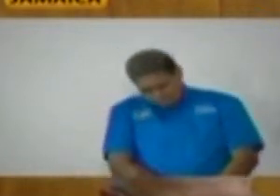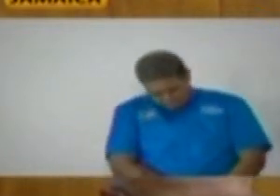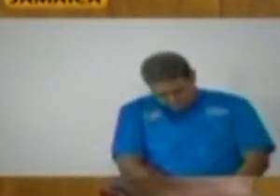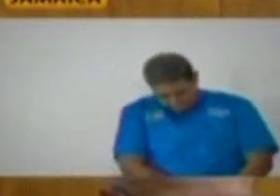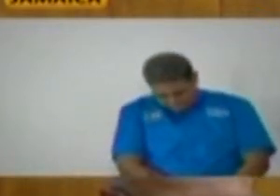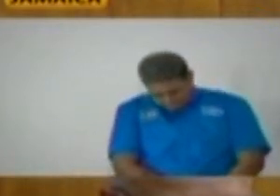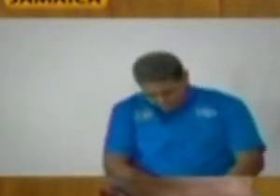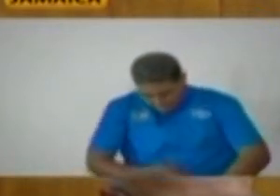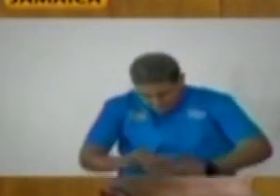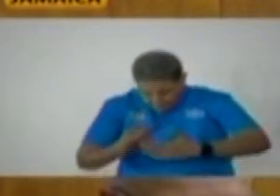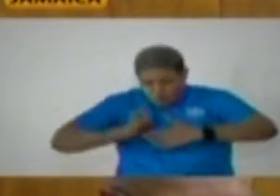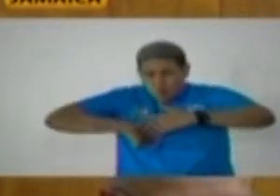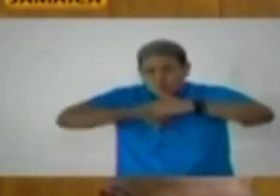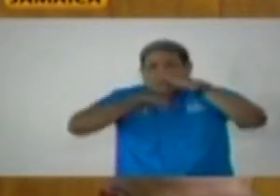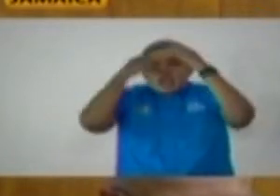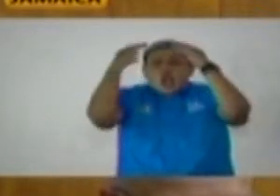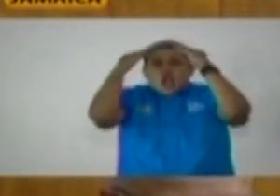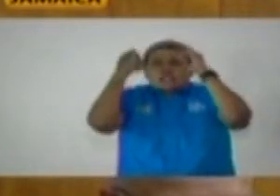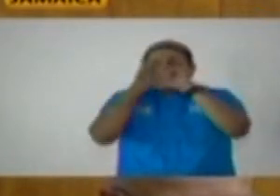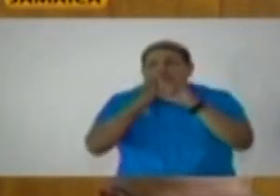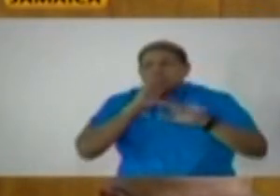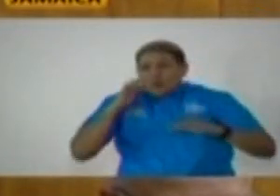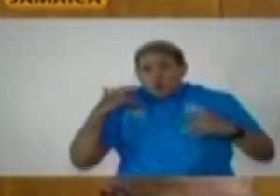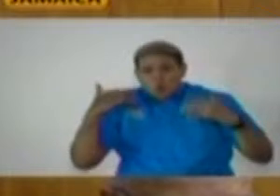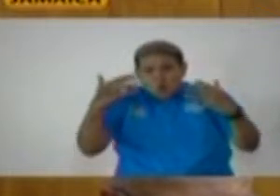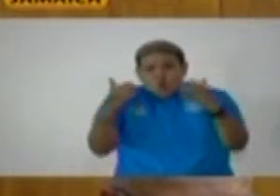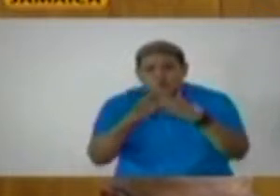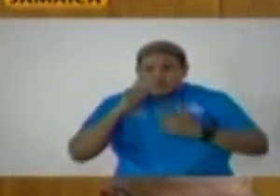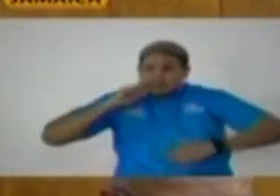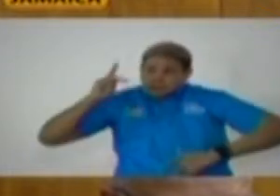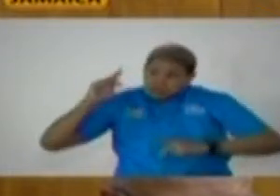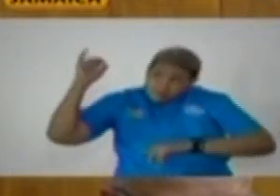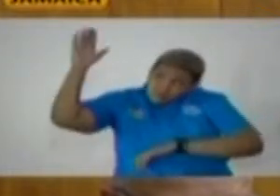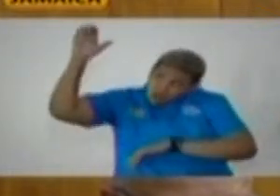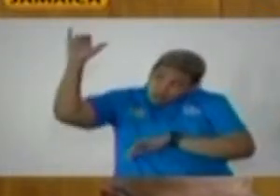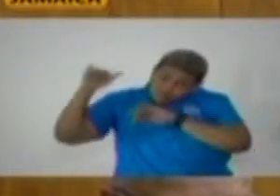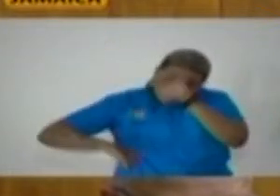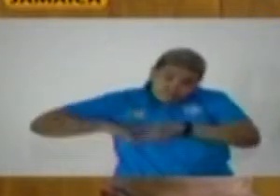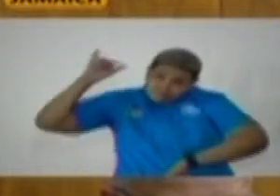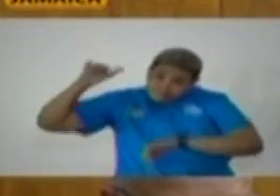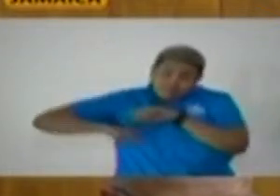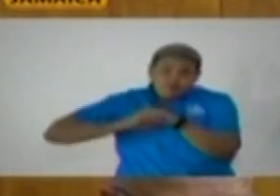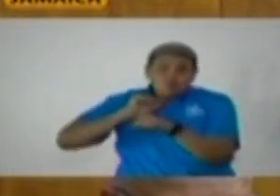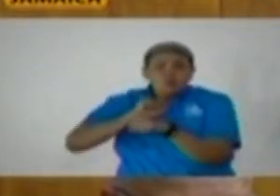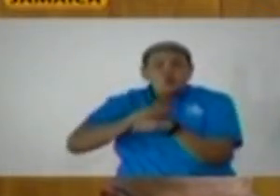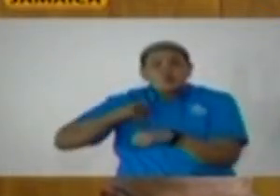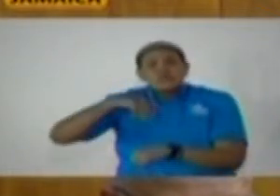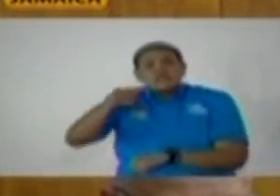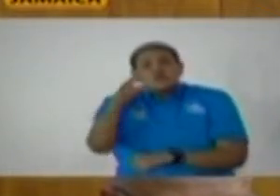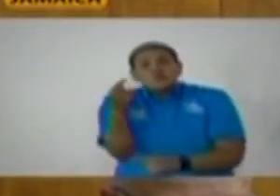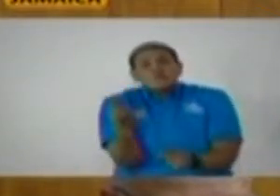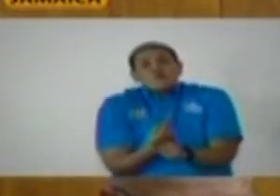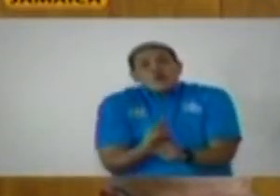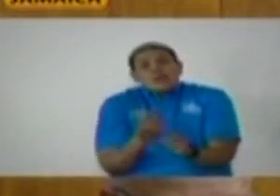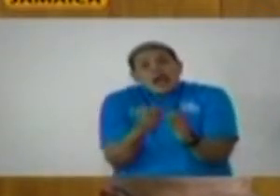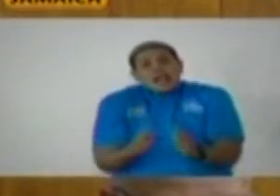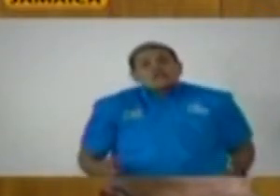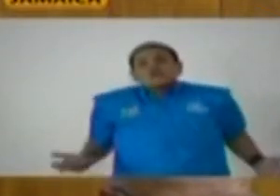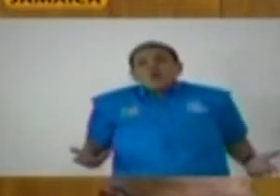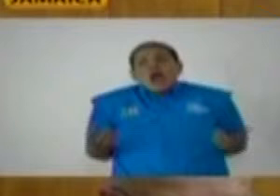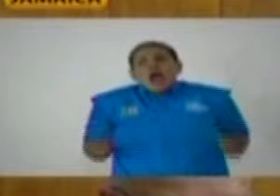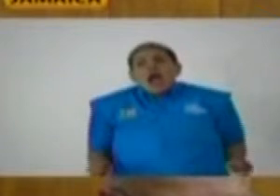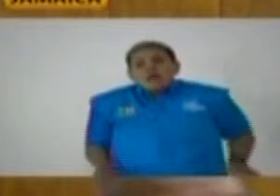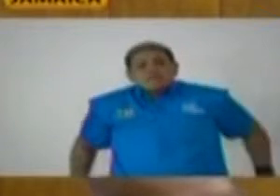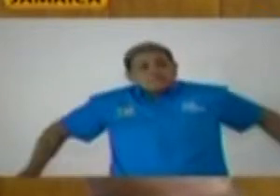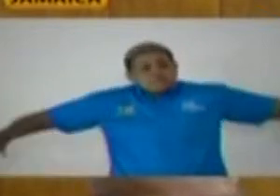we even contemplate or move ahead with importing labor, we need to do a proper analysis of what is happening